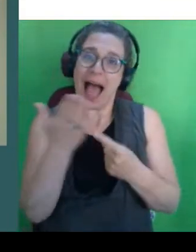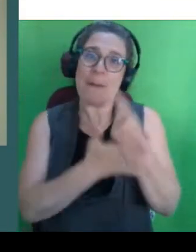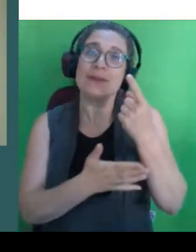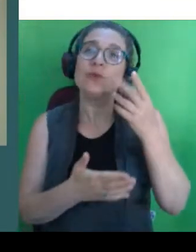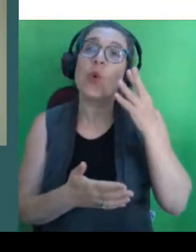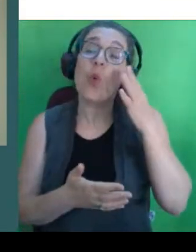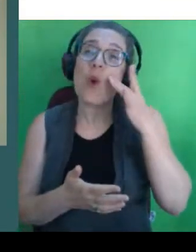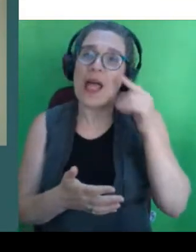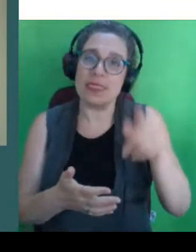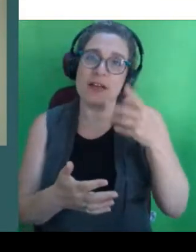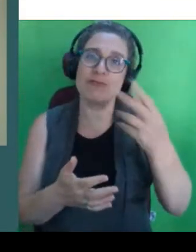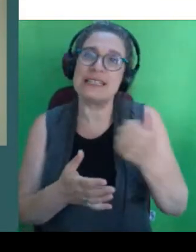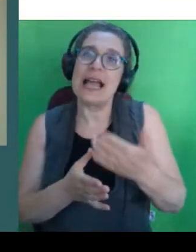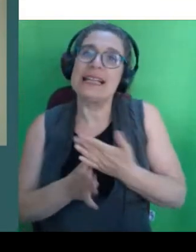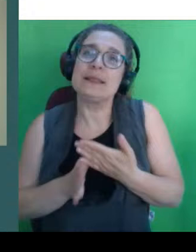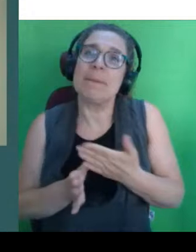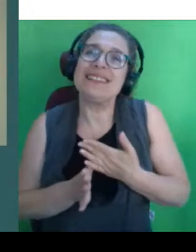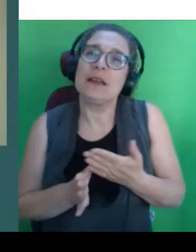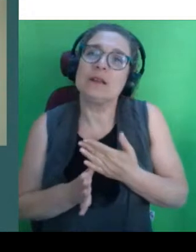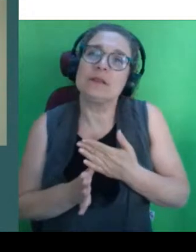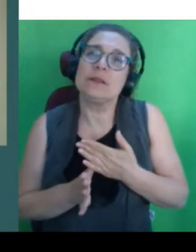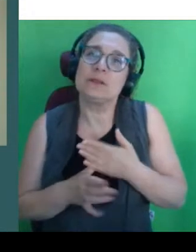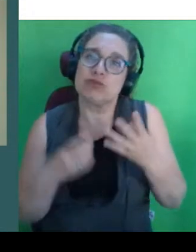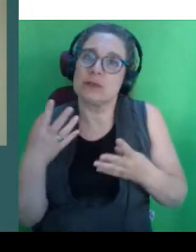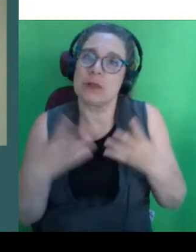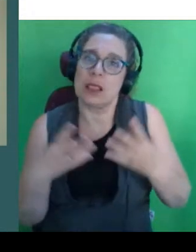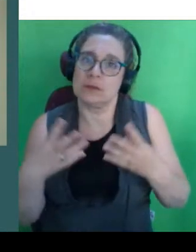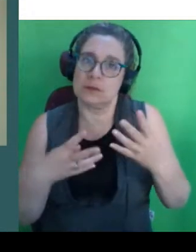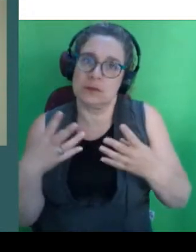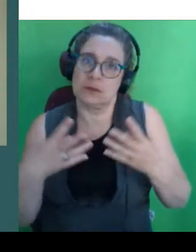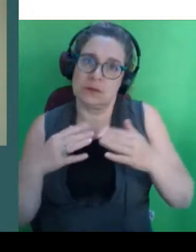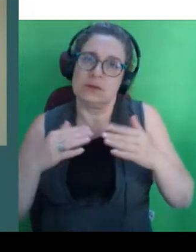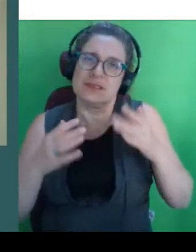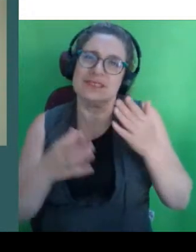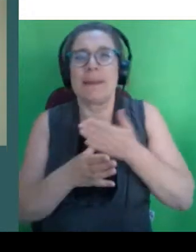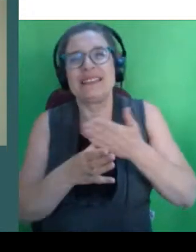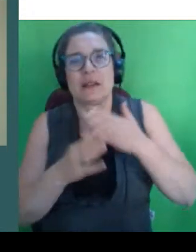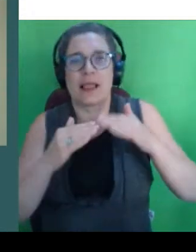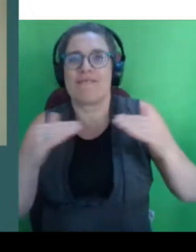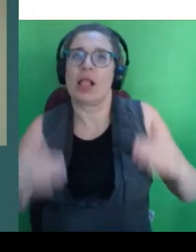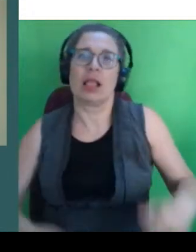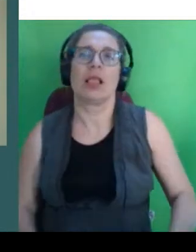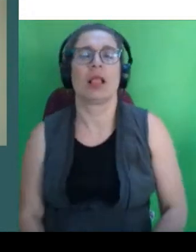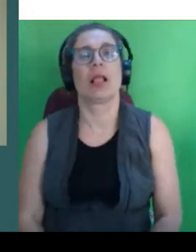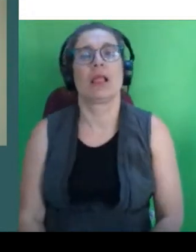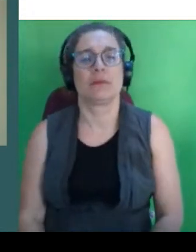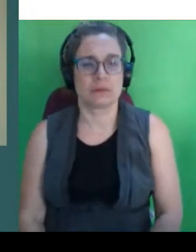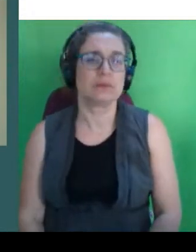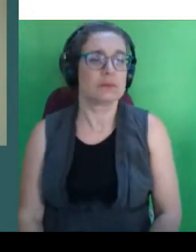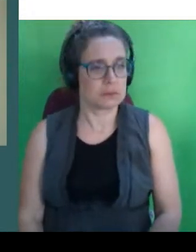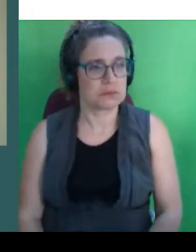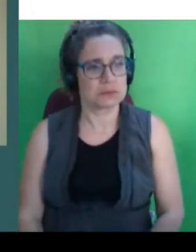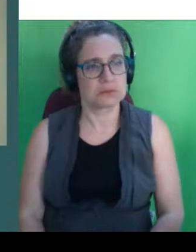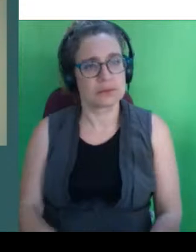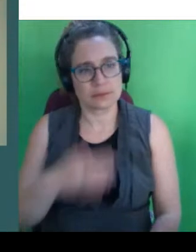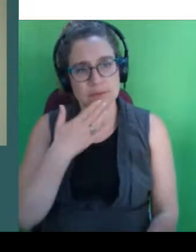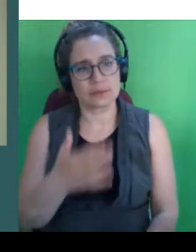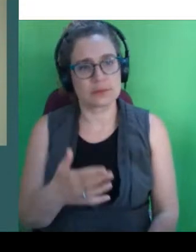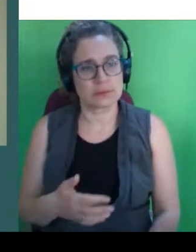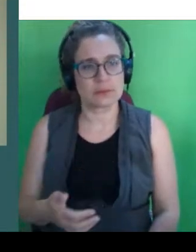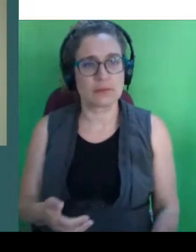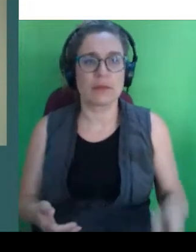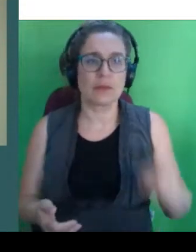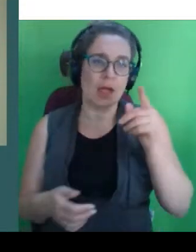intermediate results, intermediate levels. Thank you. How long is a skin prick test or blood